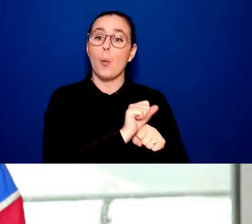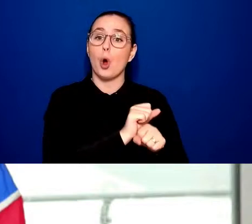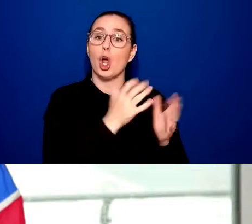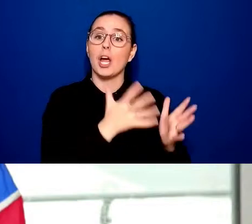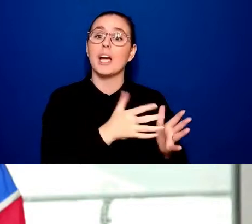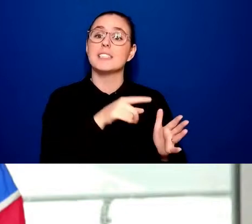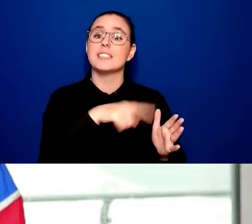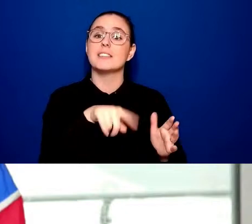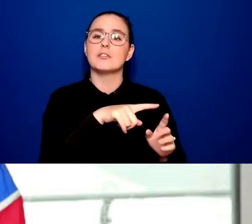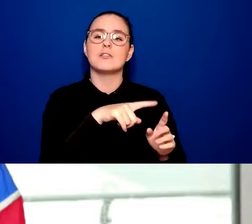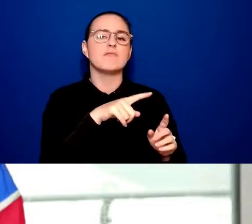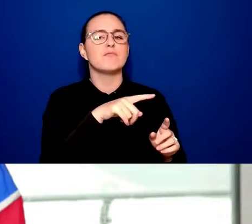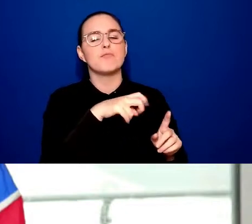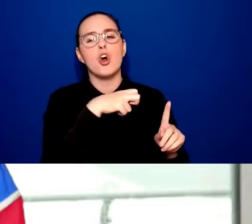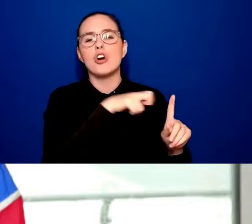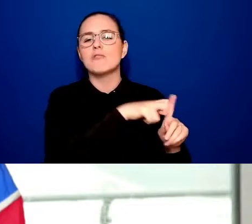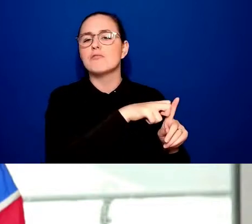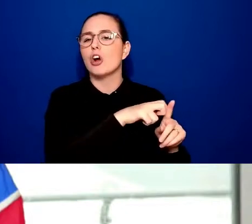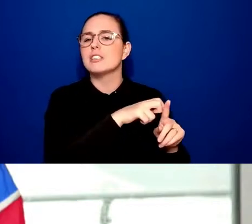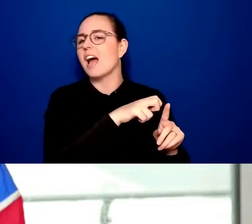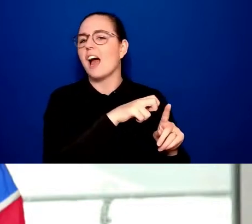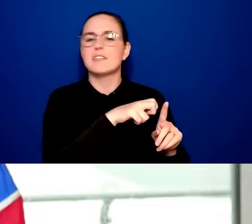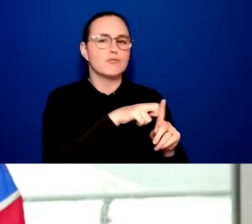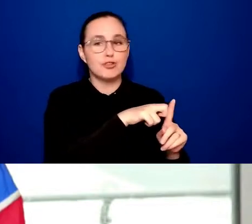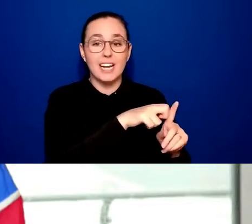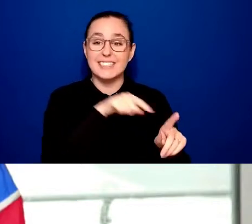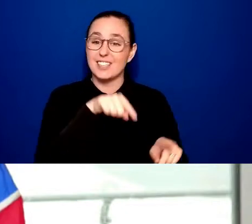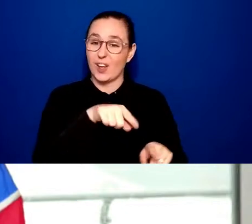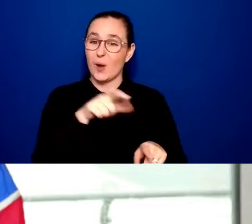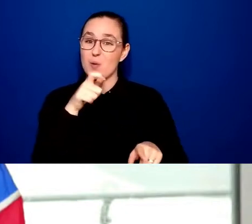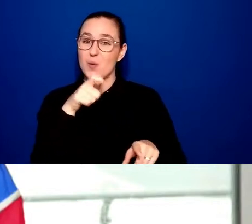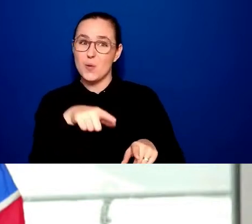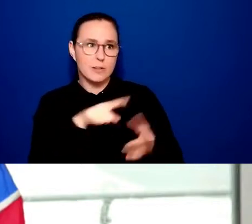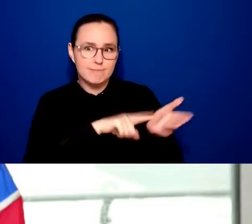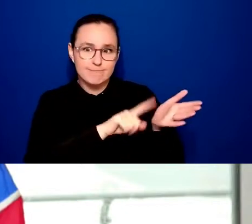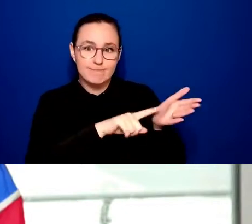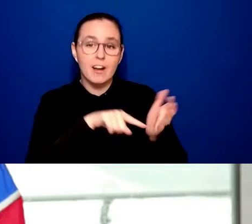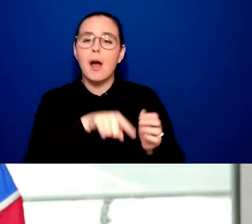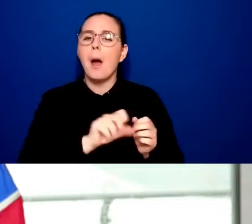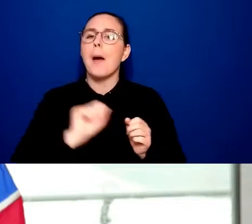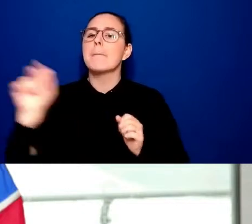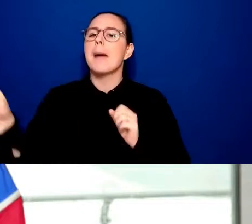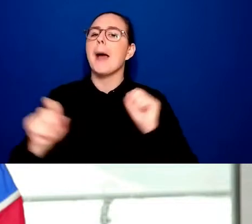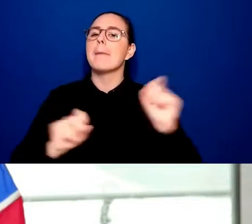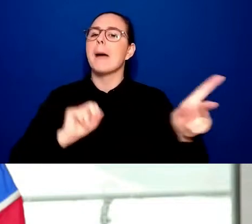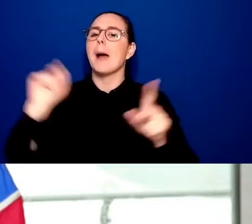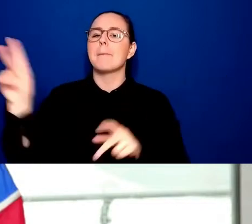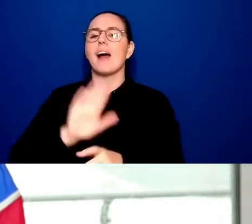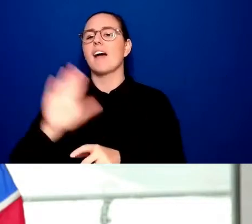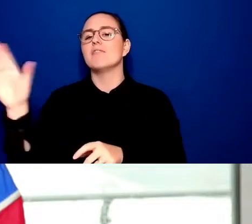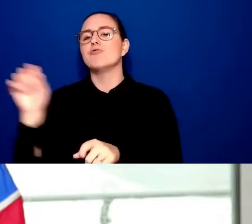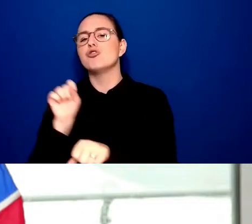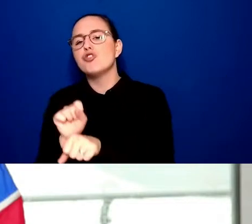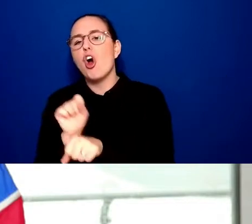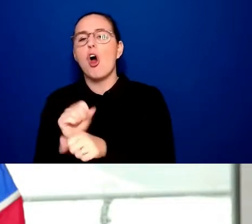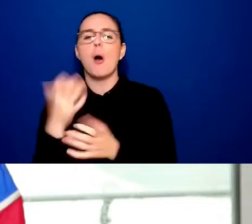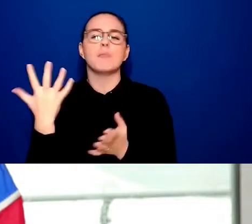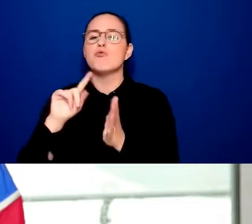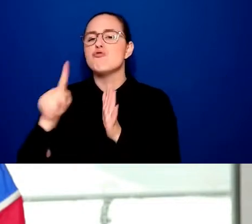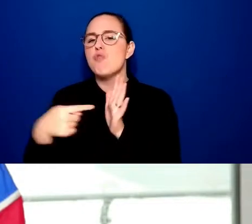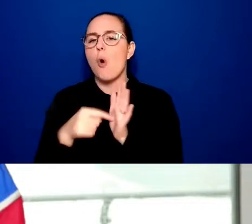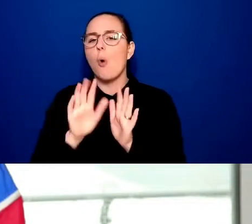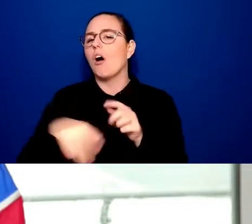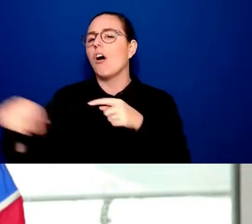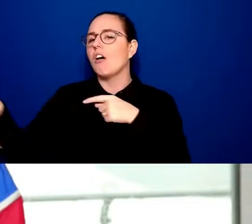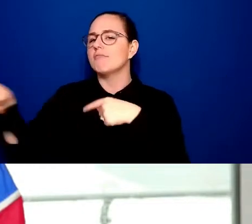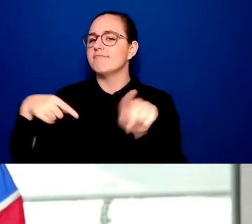efforts, and others returned to their base positions, including acute care and other areas that needed support in the health system. Health authorities, of